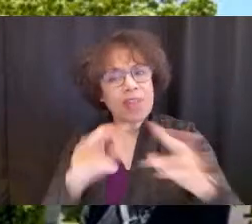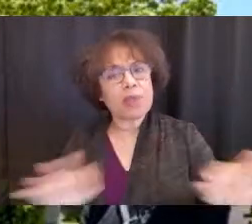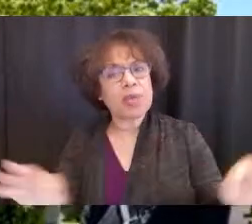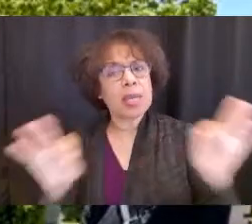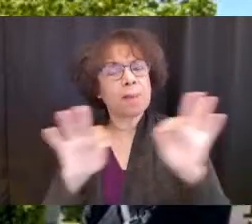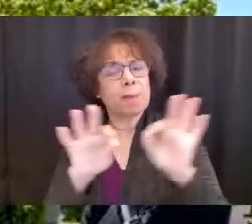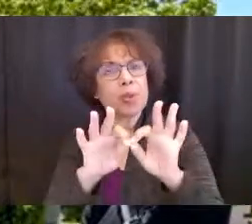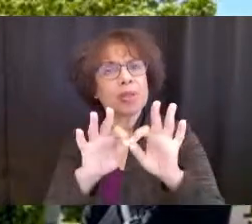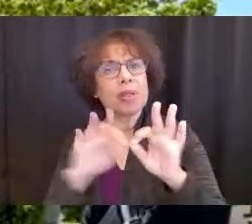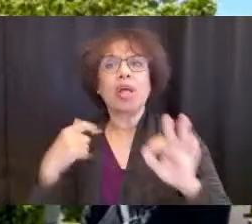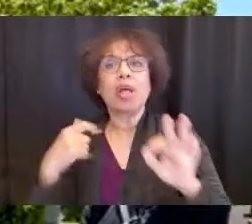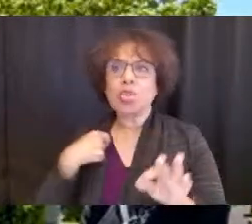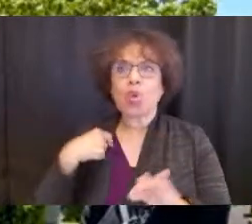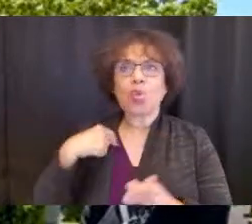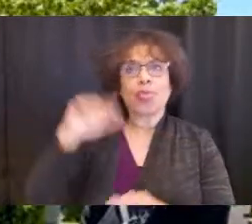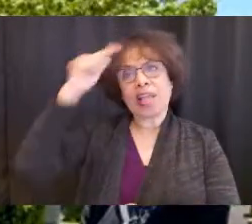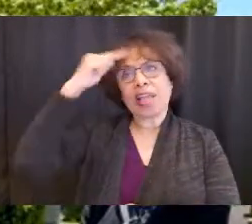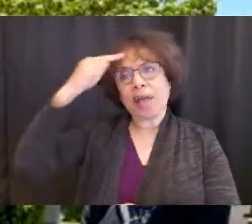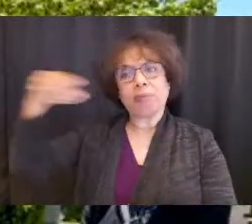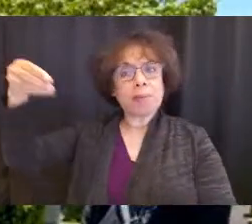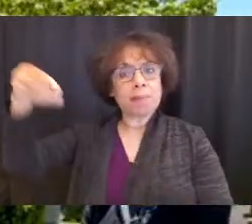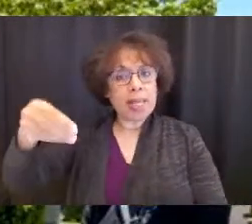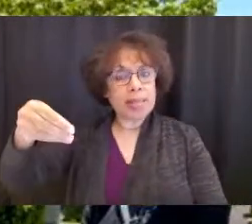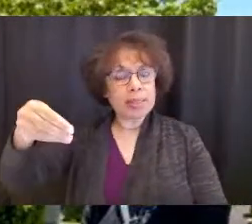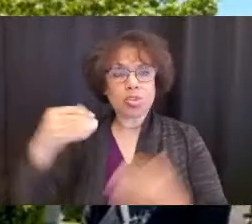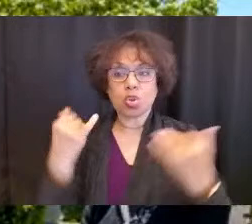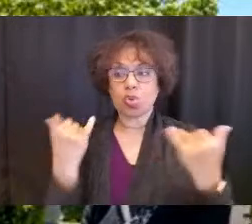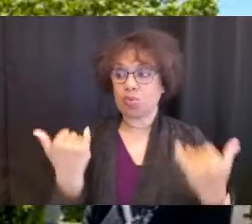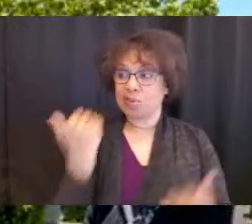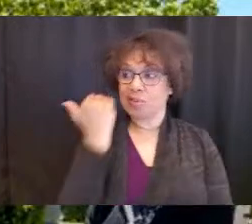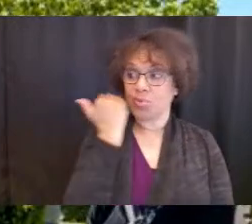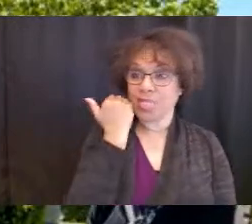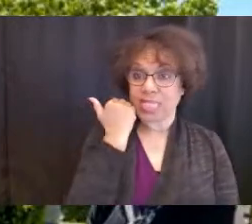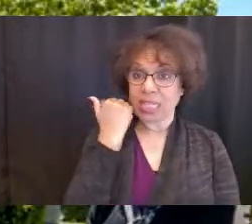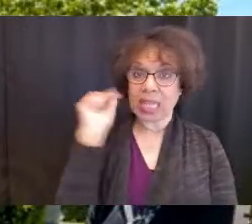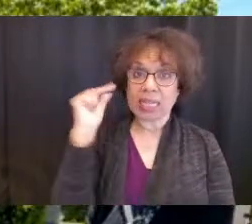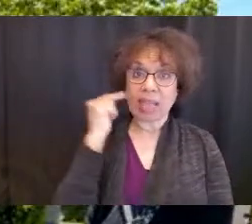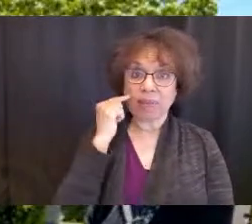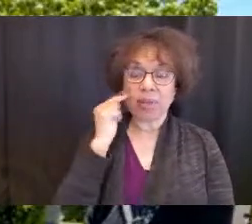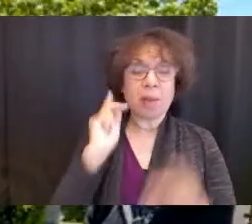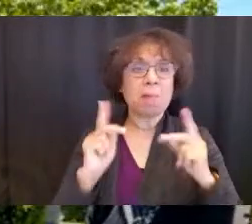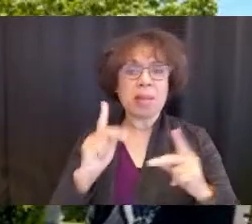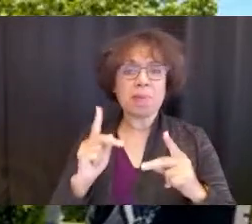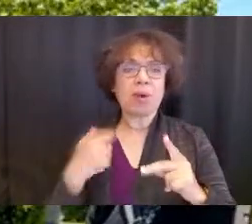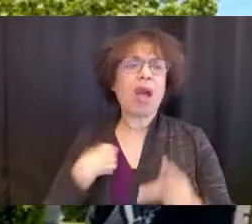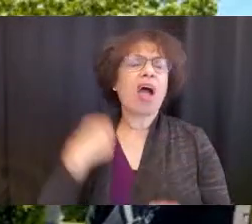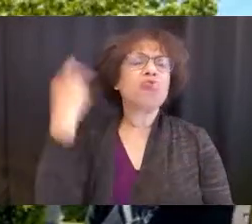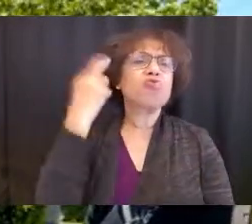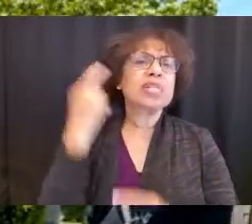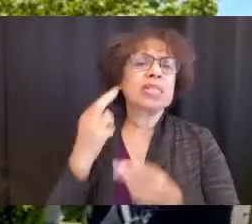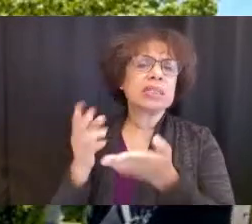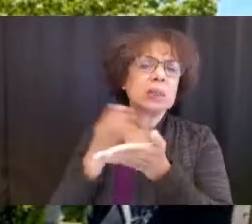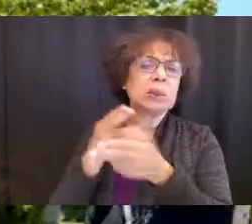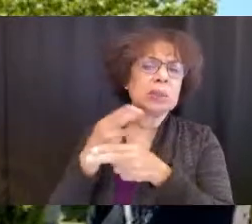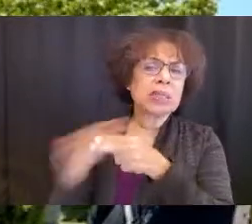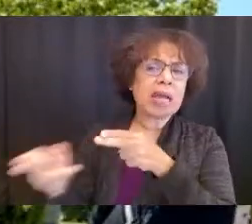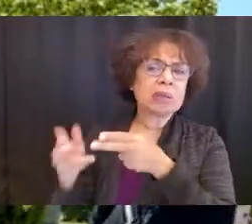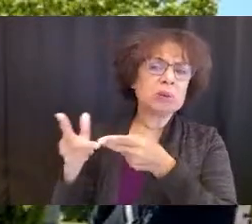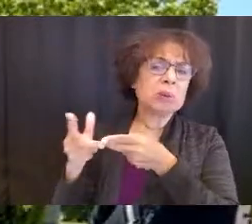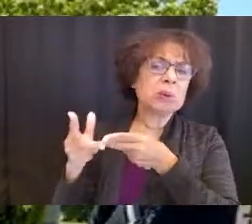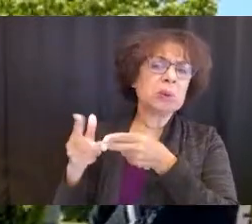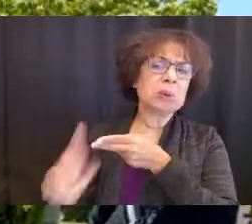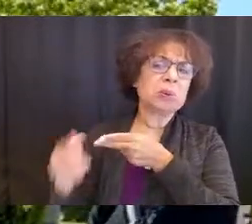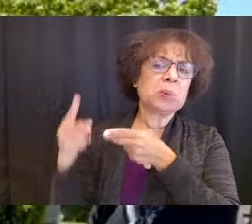decided to front the bill. But unfortunately, recent government people continue to find reasons to continue cutting the funding